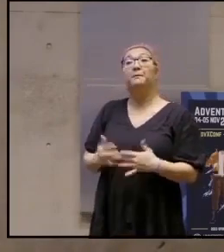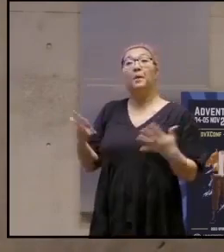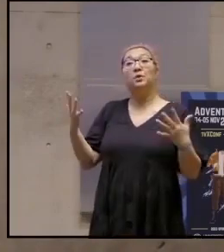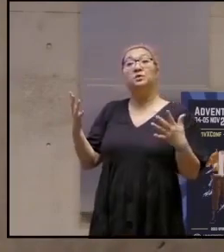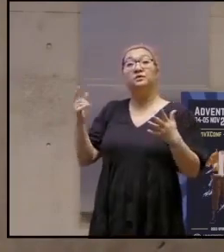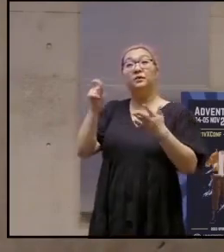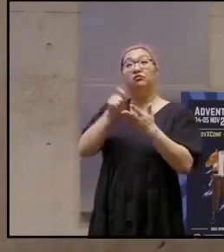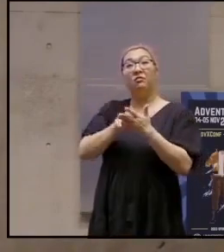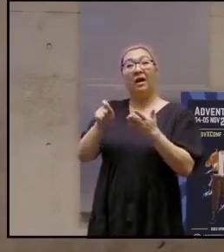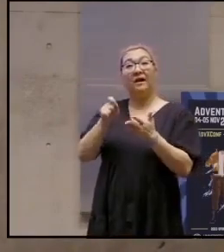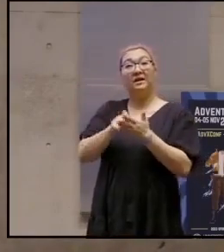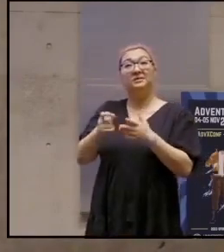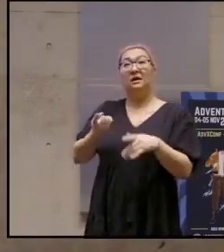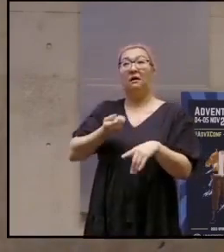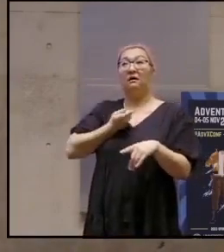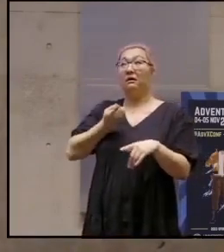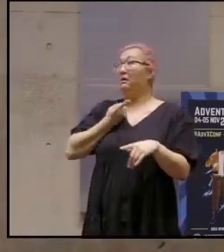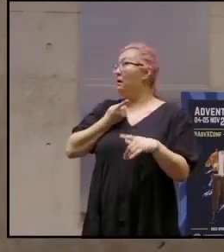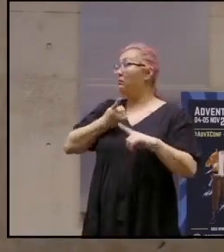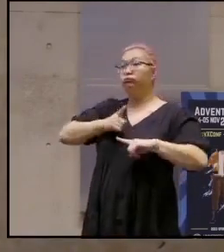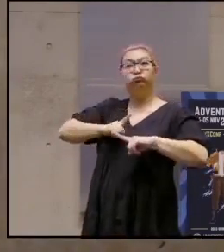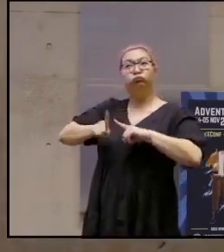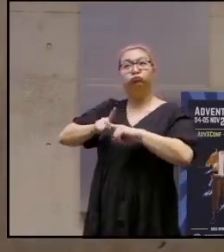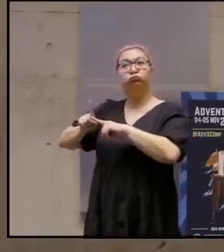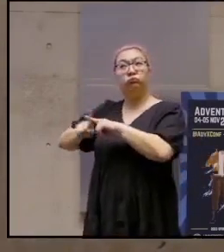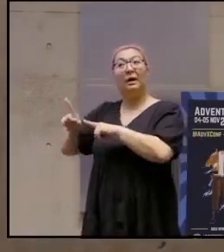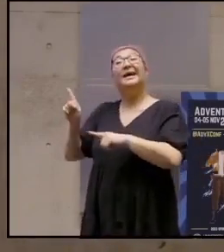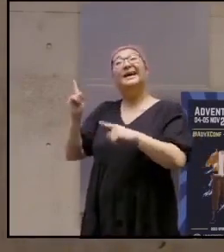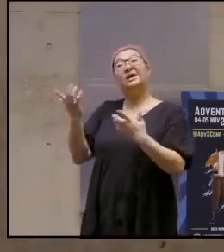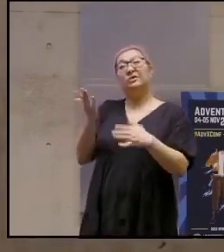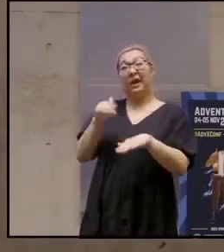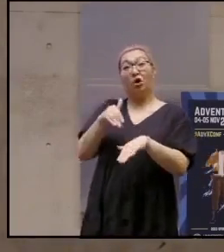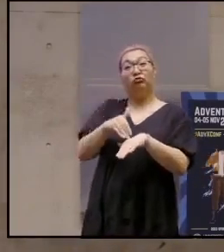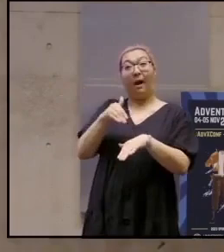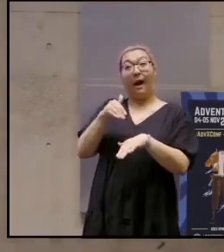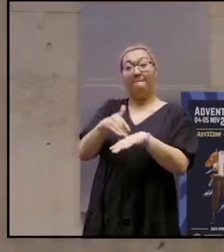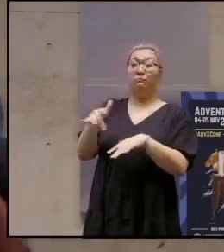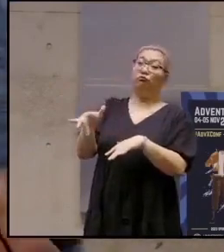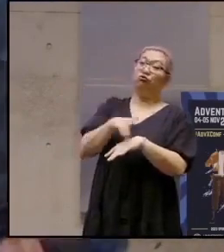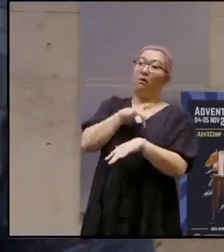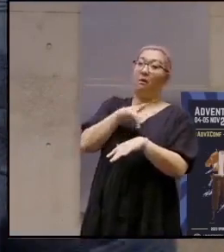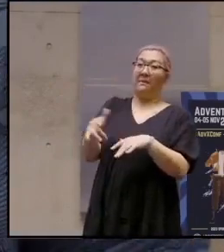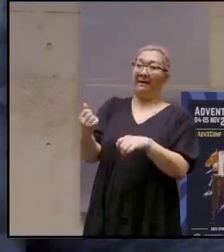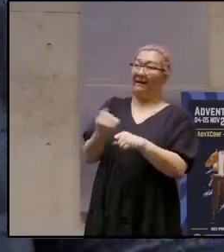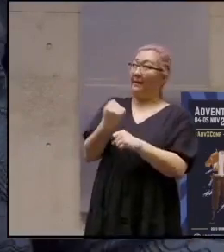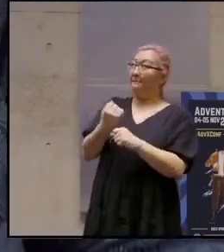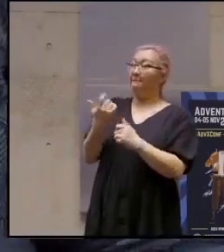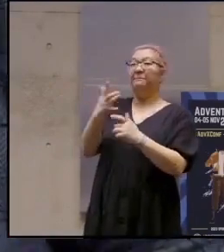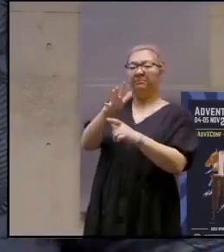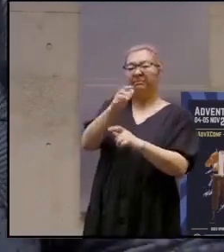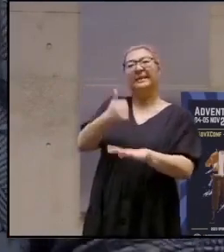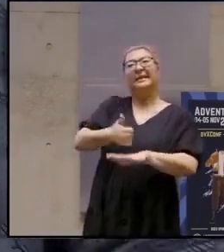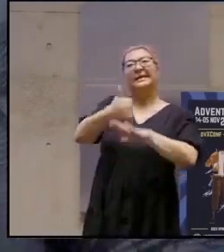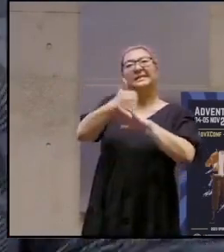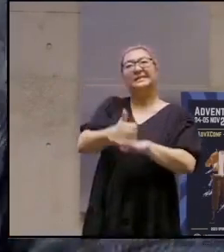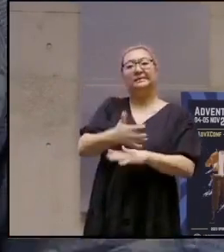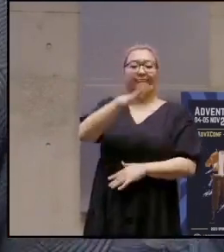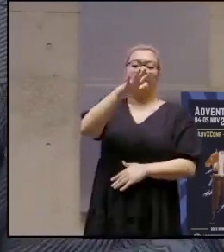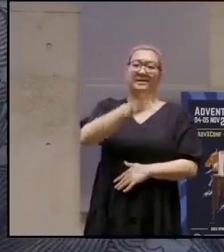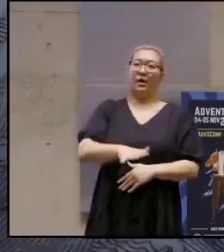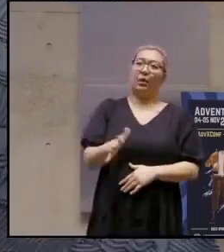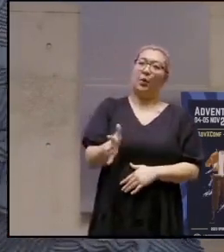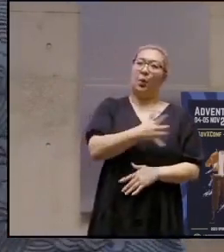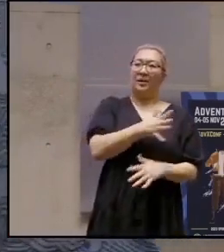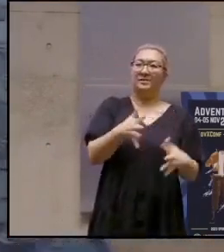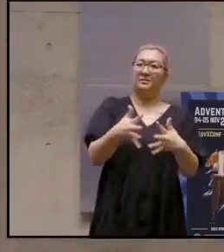made a branching cinematic crime drama game. It was set mostly in the southwestern United States, and it was in the